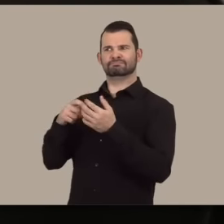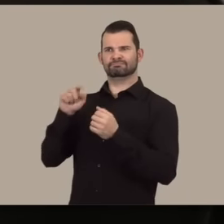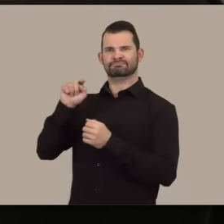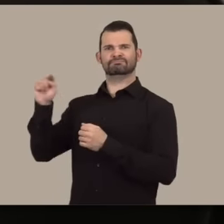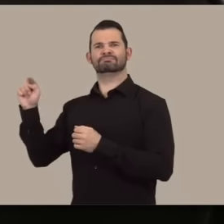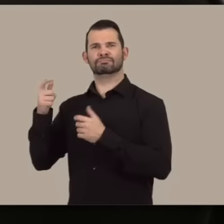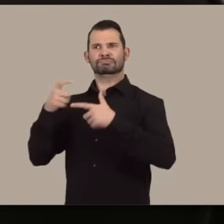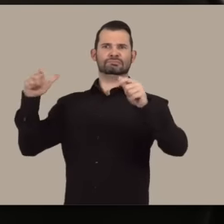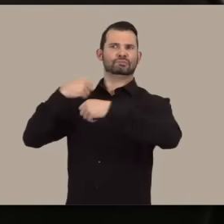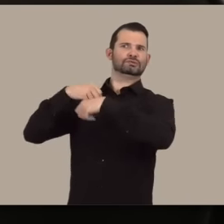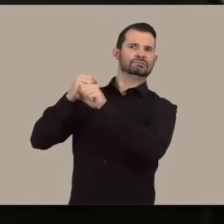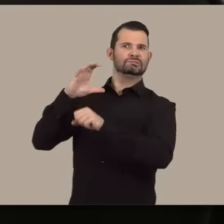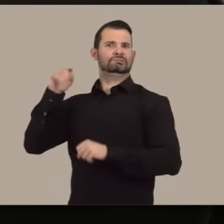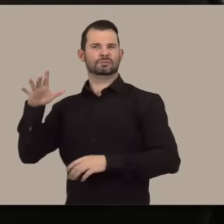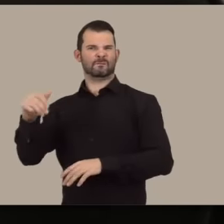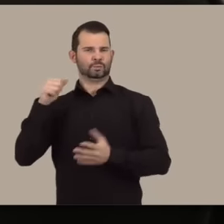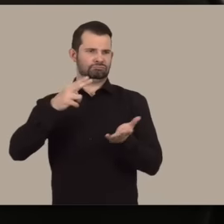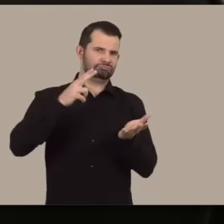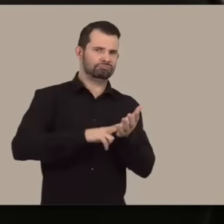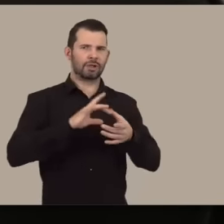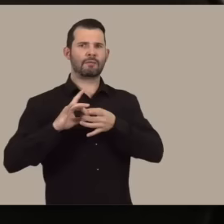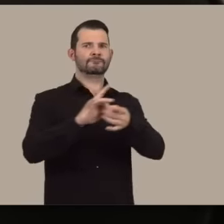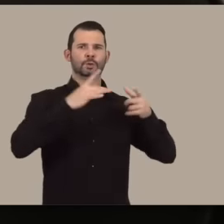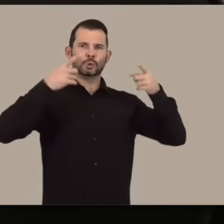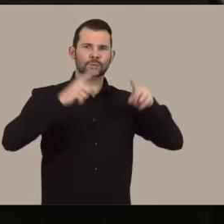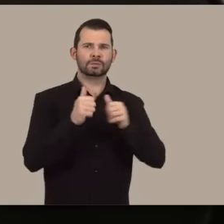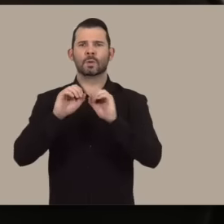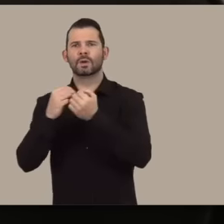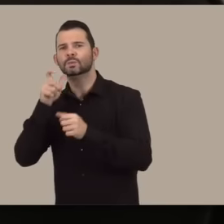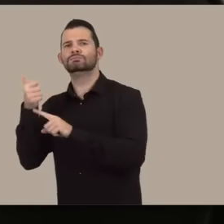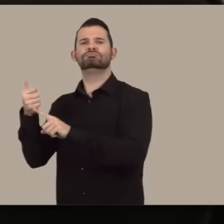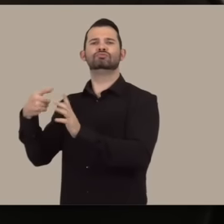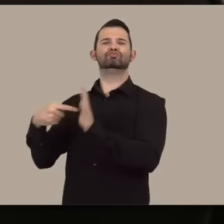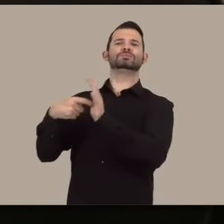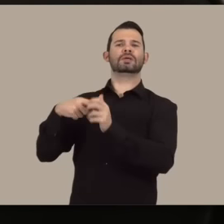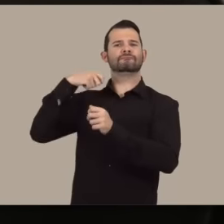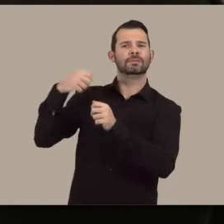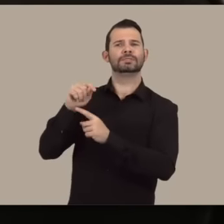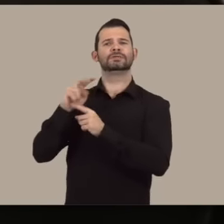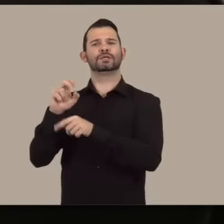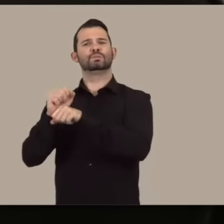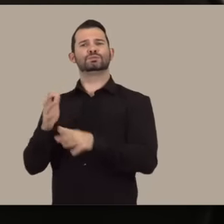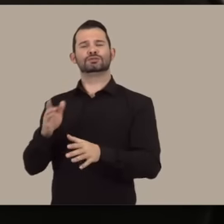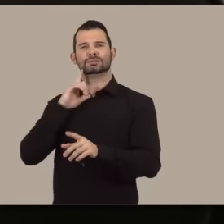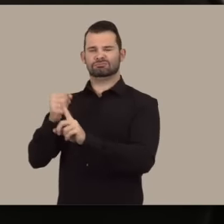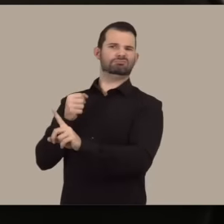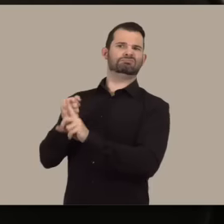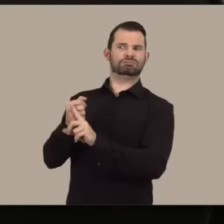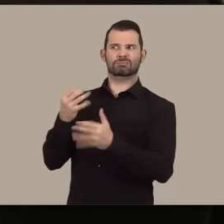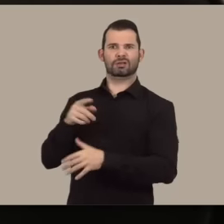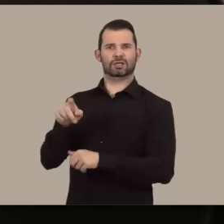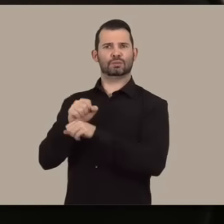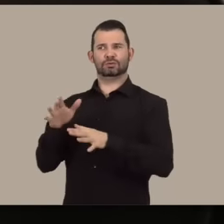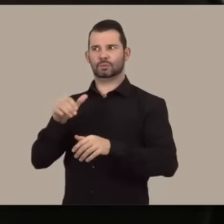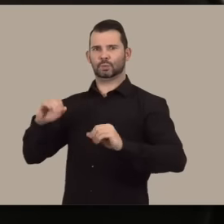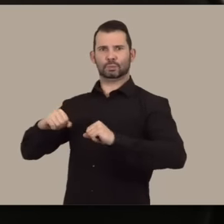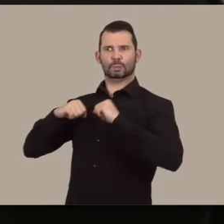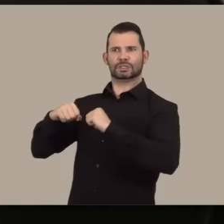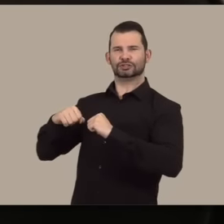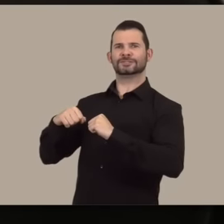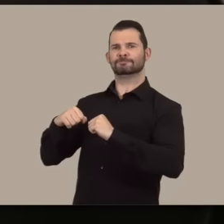A number of large productions refuse to sign collective agreements with organizations representing film and